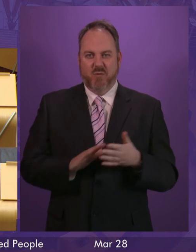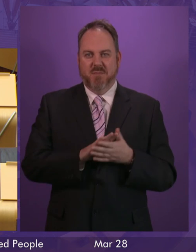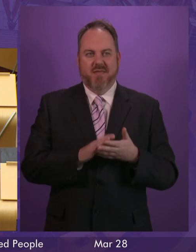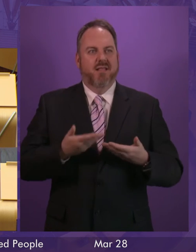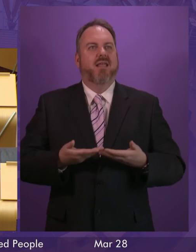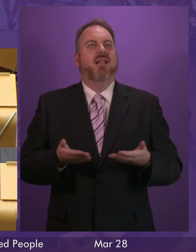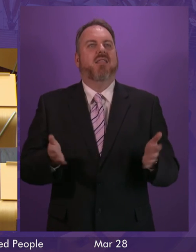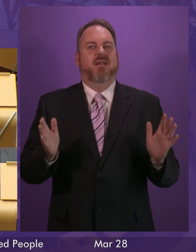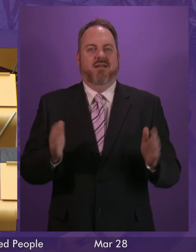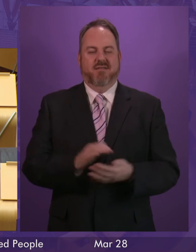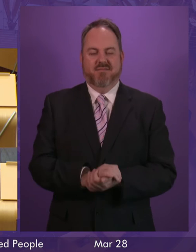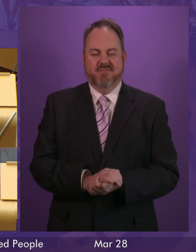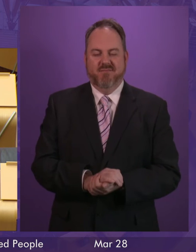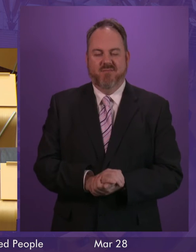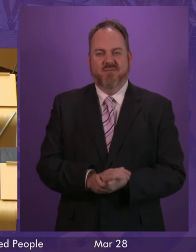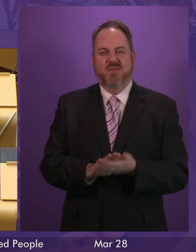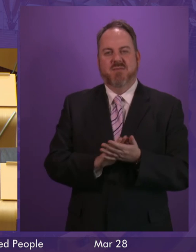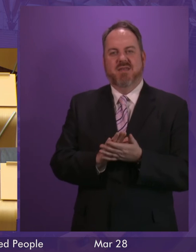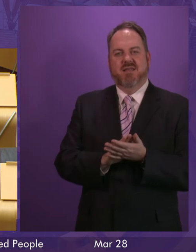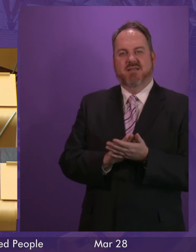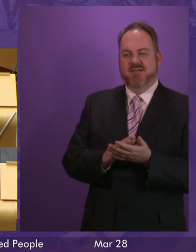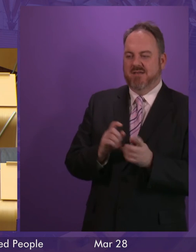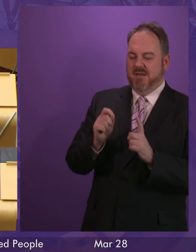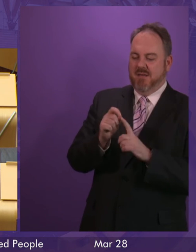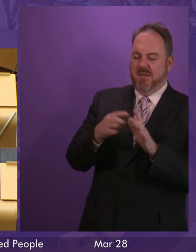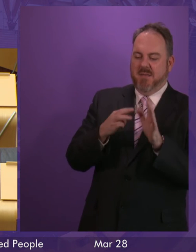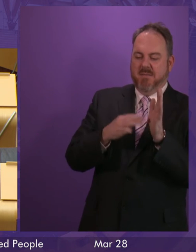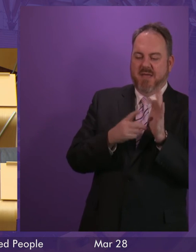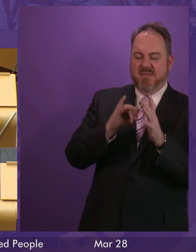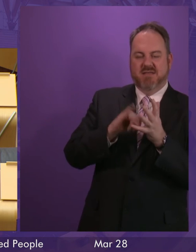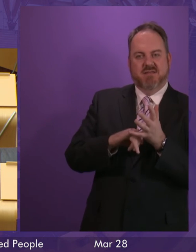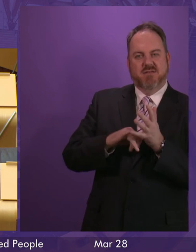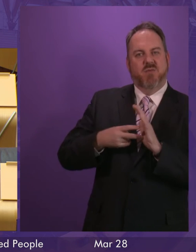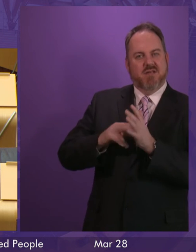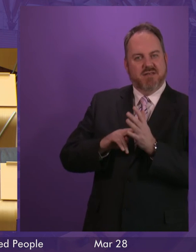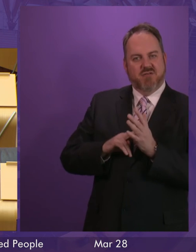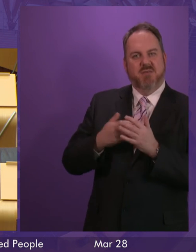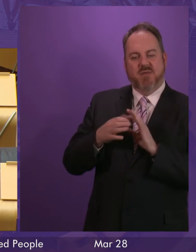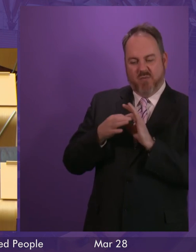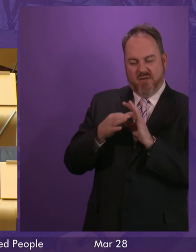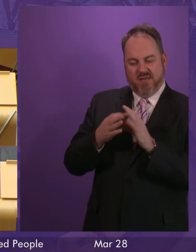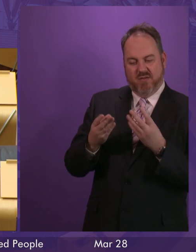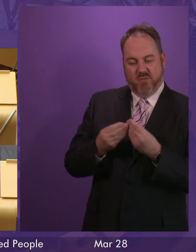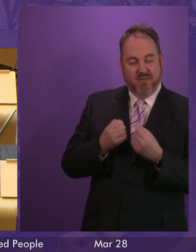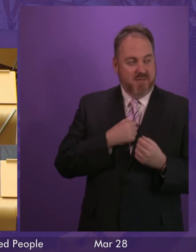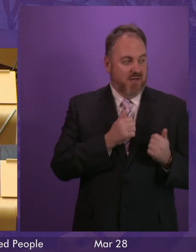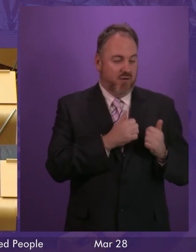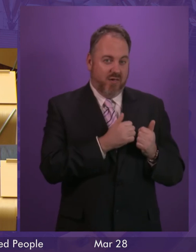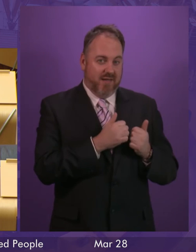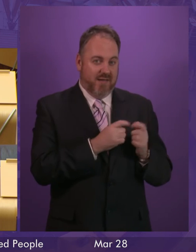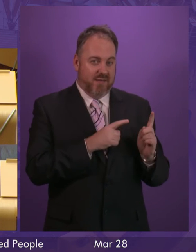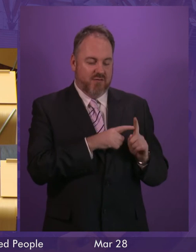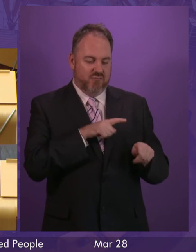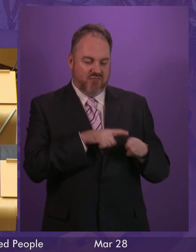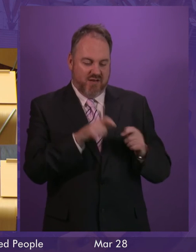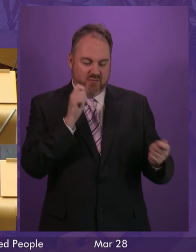And organisations such as PAMIS have worked with my colleague Jeremy Balfour MSP to try to make changes in the